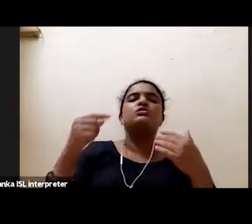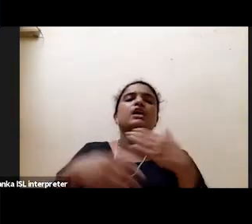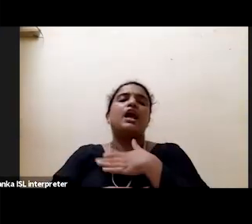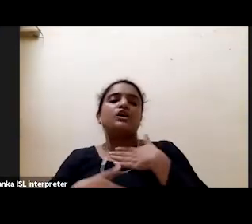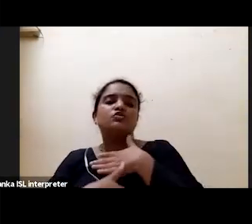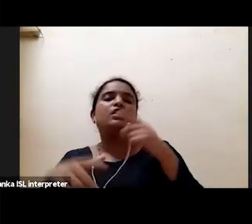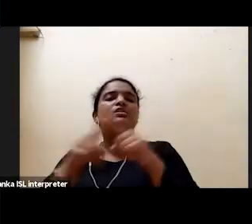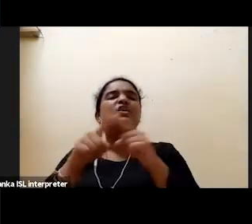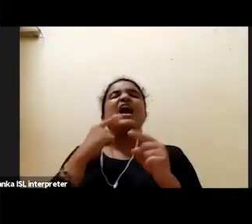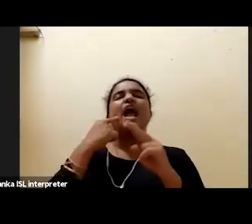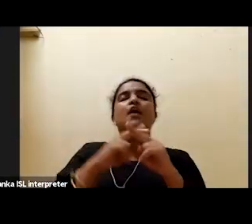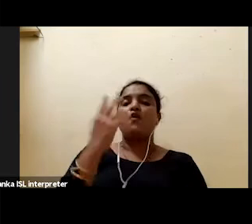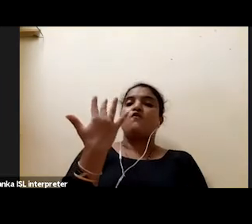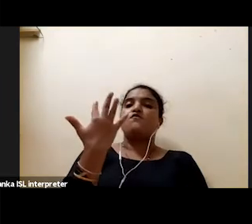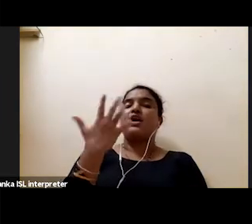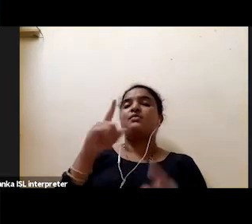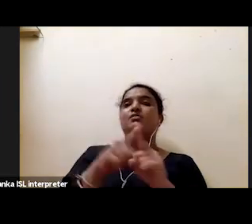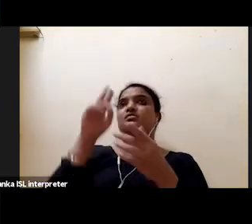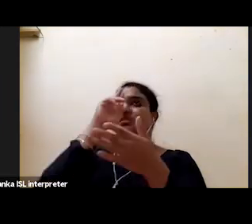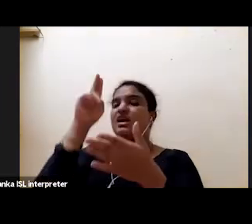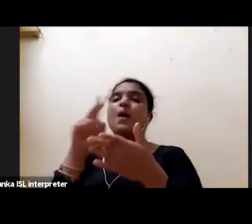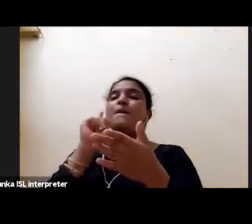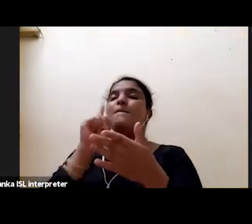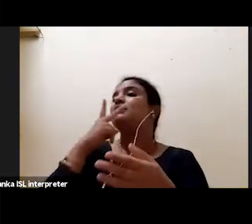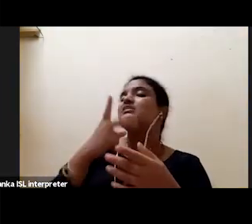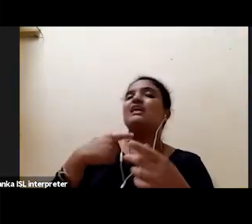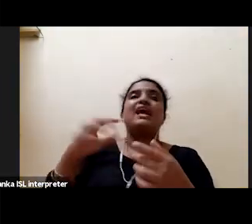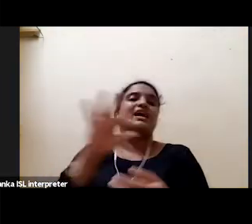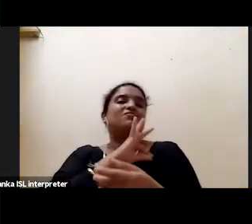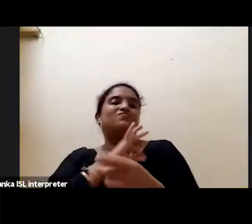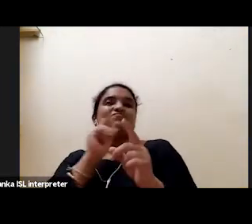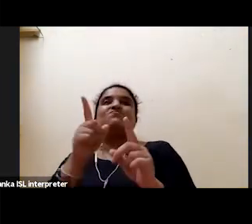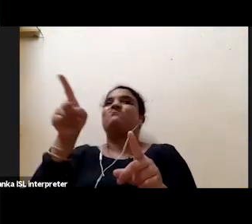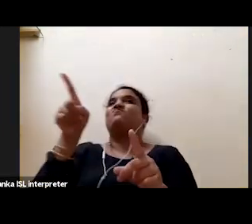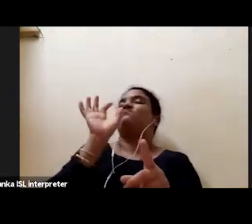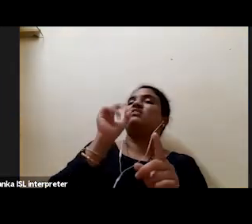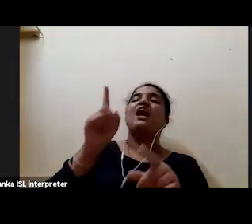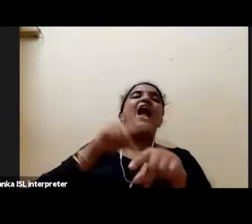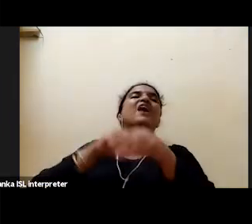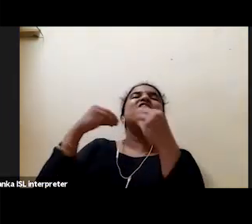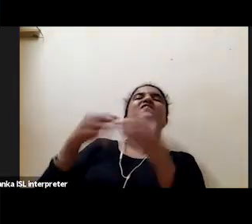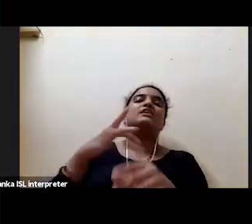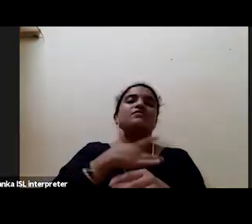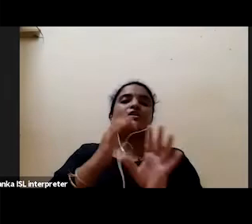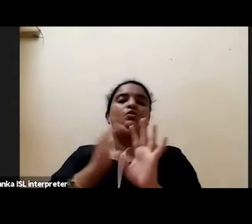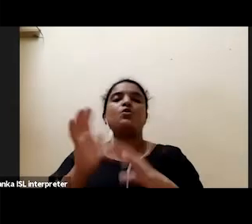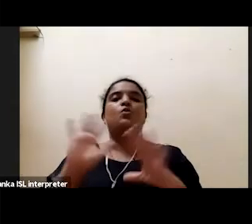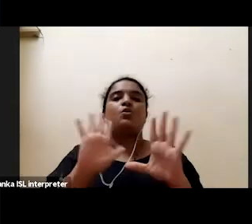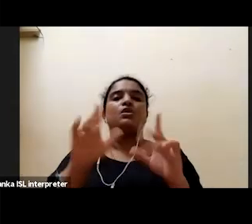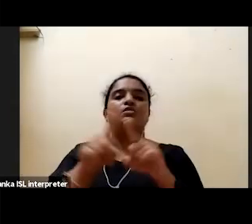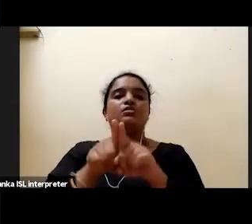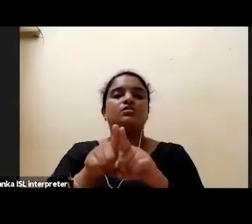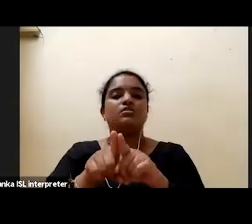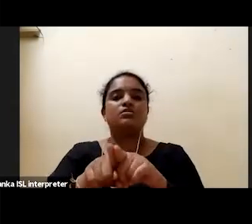spend 5 minutes, you should have given them at least one good thing to take away and not wasted their time. Okay, I'm sorry. I think I have